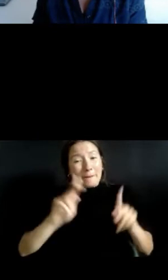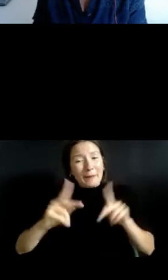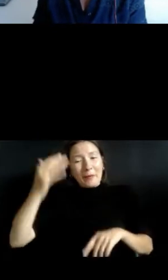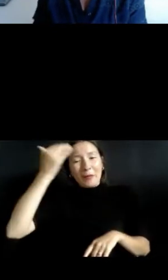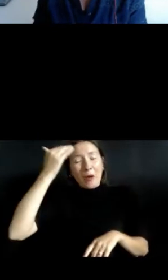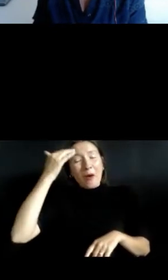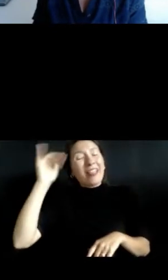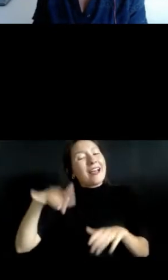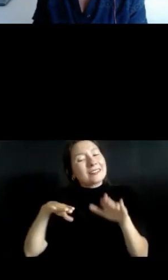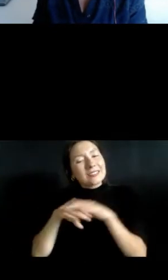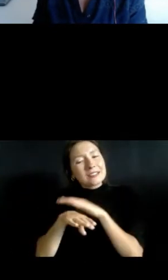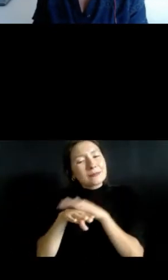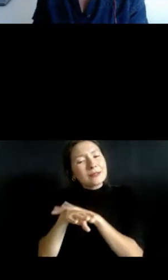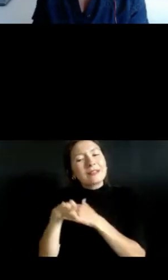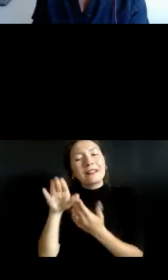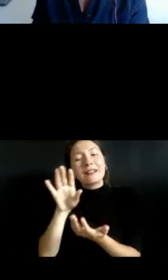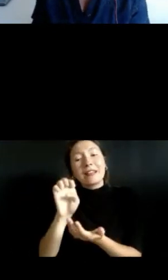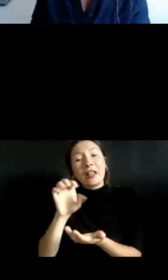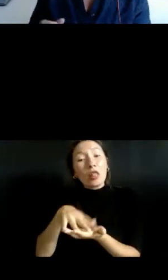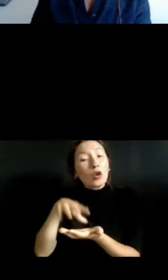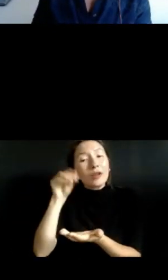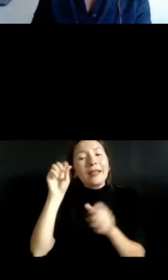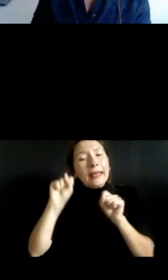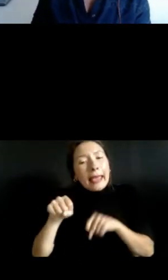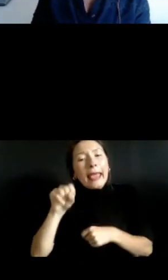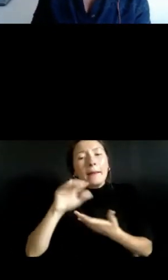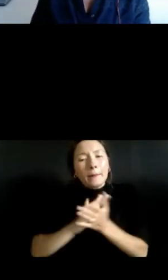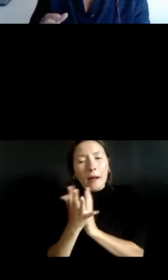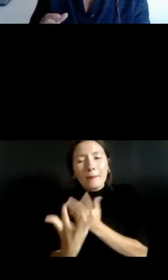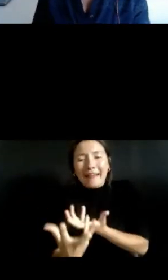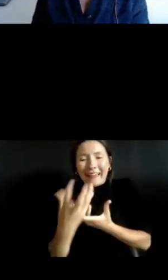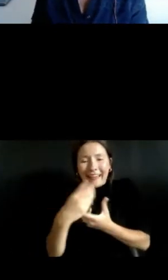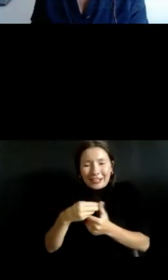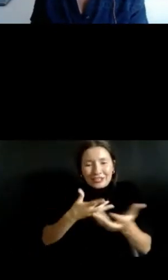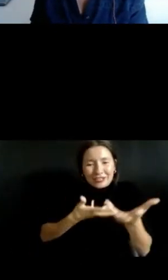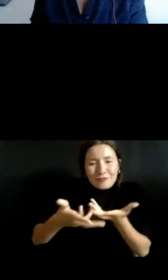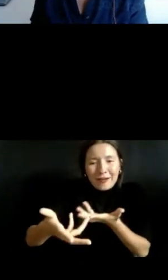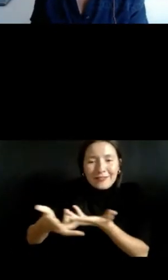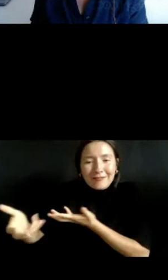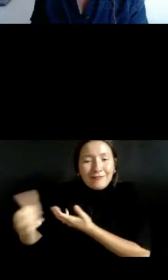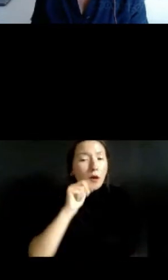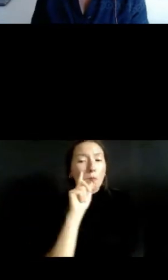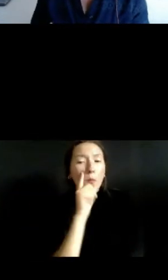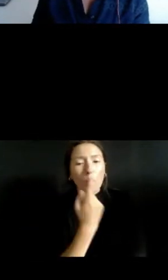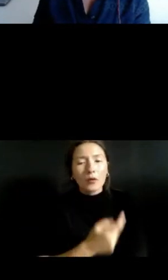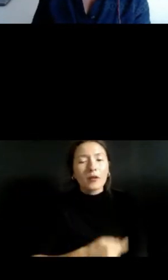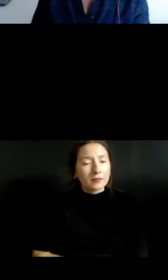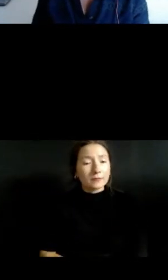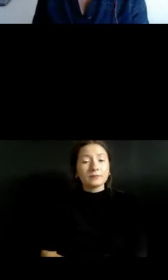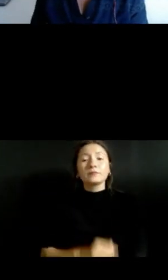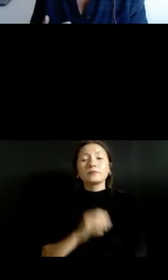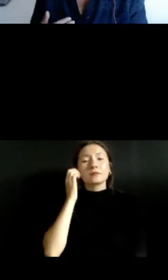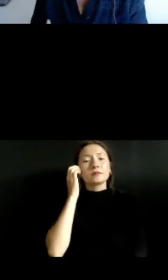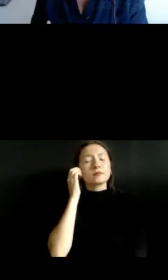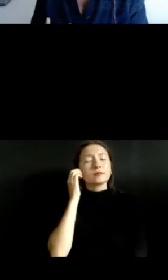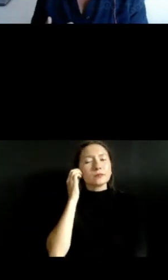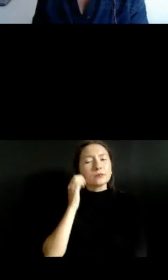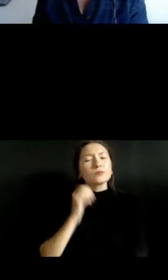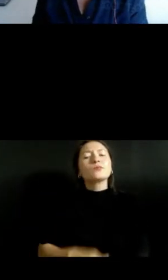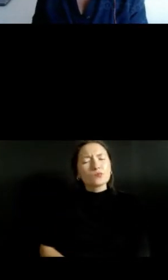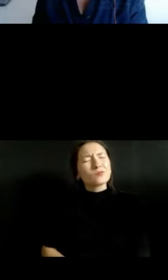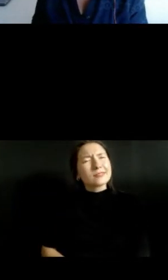So if authoring tools are getting better accessibility, is there something else which is still holding it back from becoming the default in